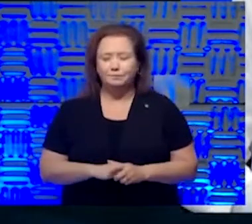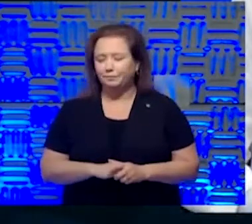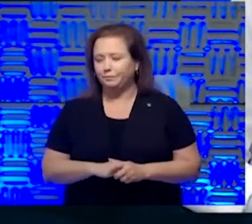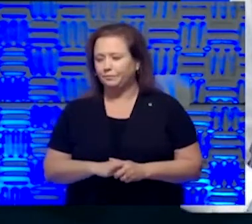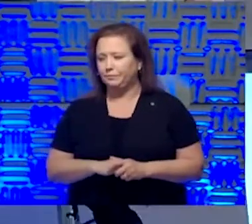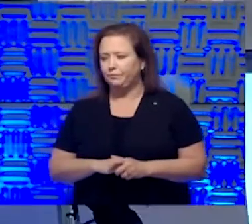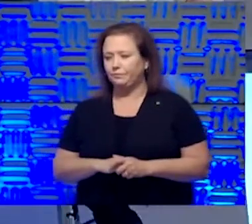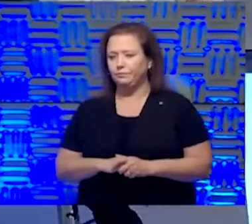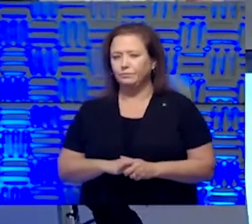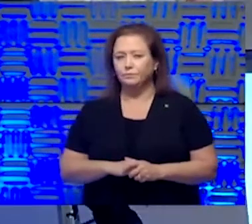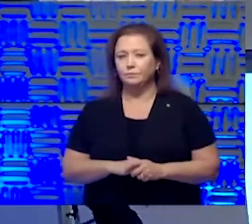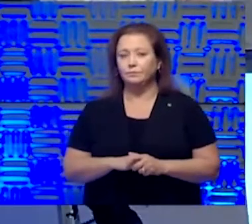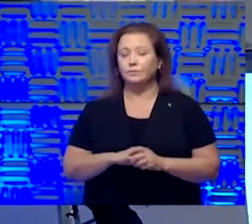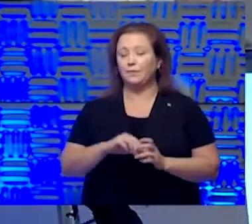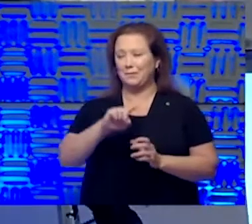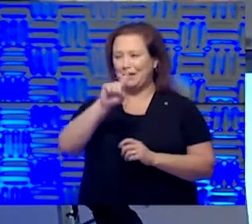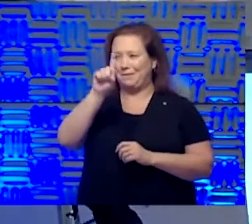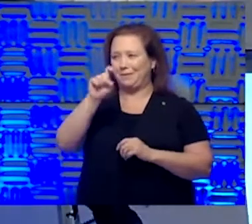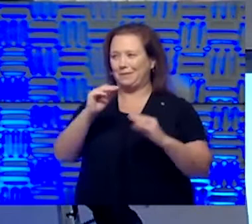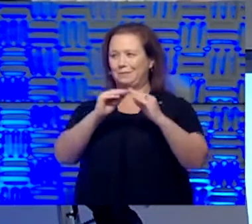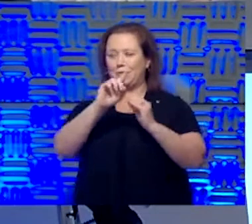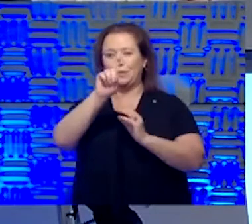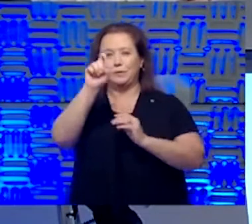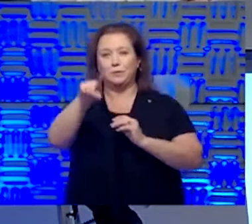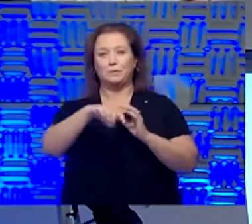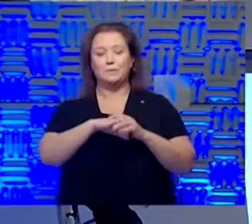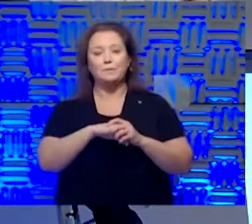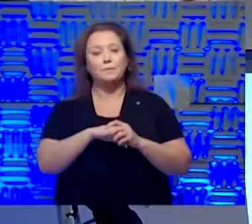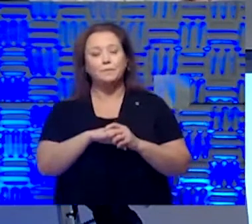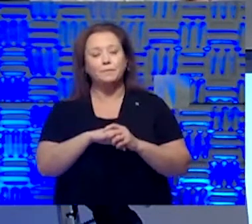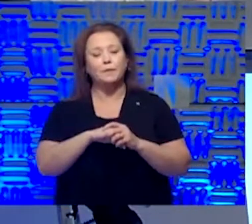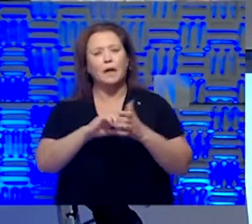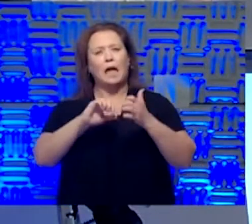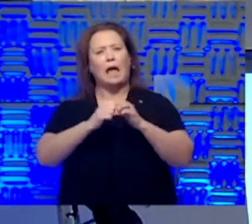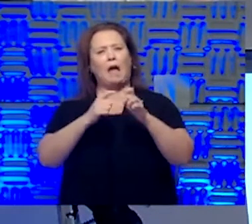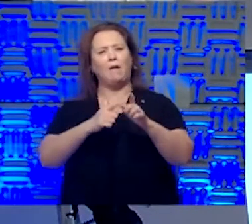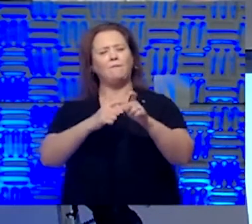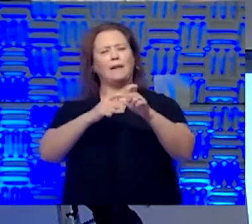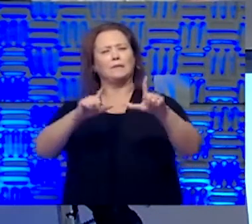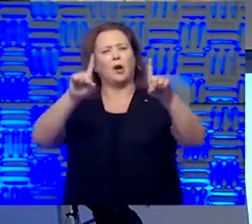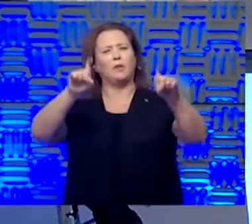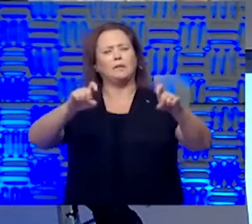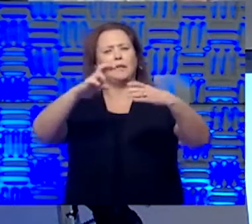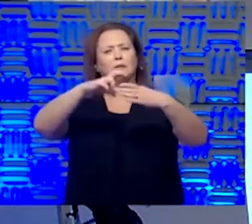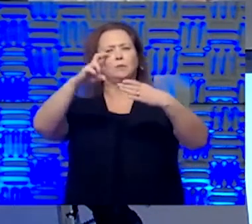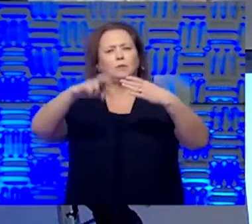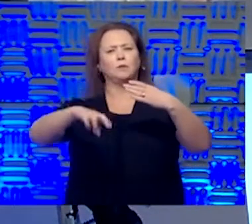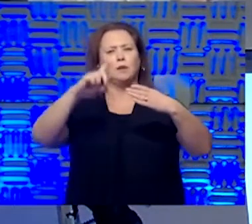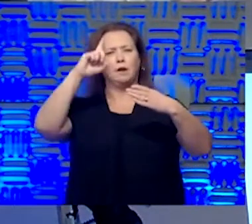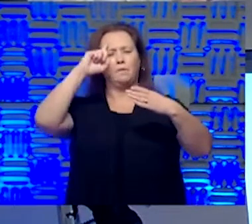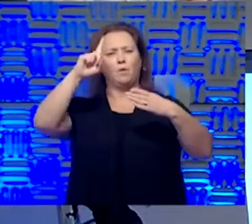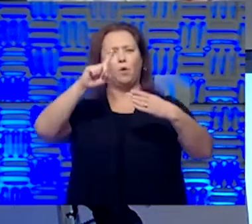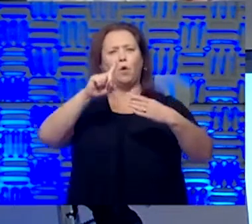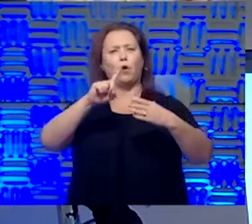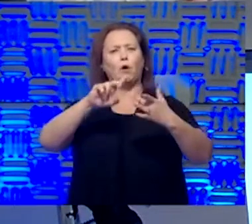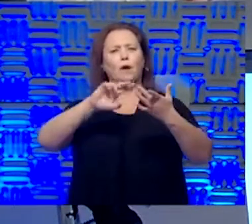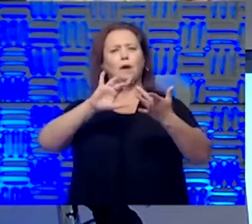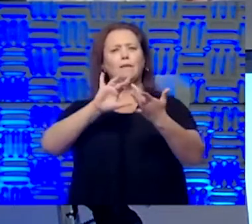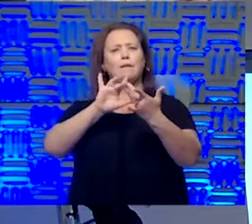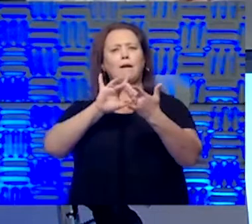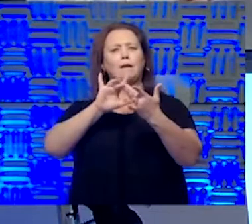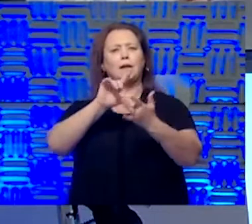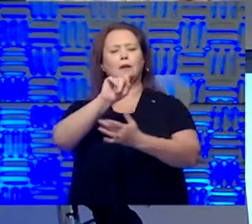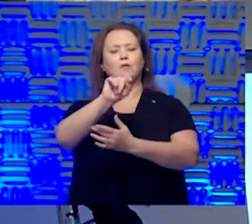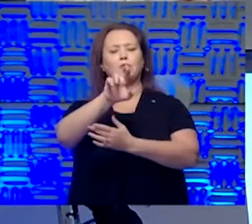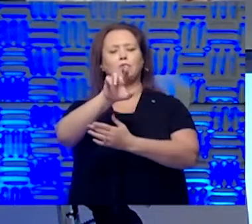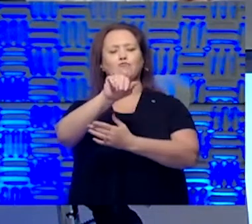right. Yeah, we got questions. Here's one. How fast are the test results for meaningful contact tracing fast